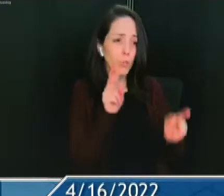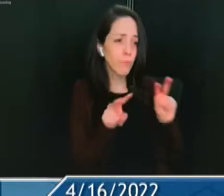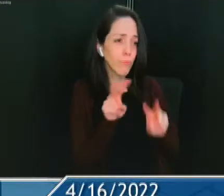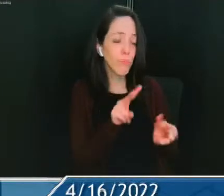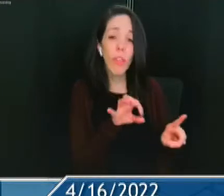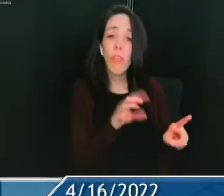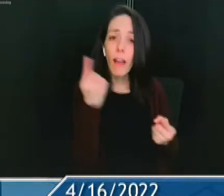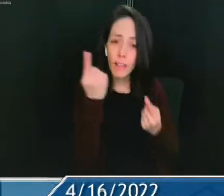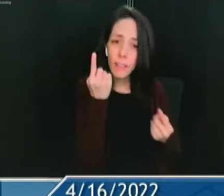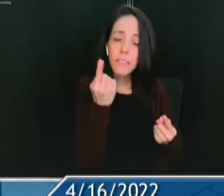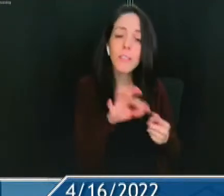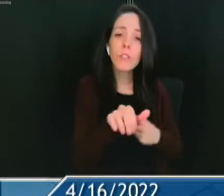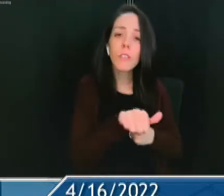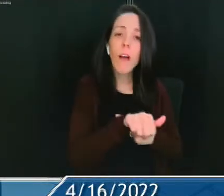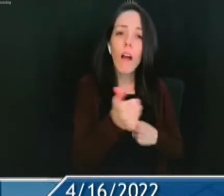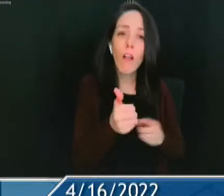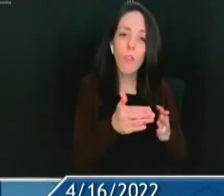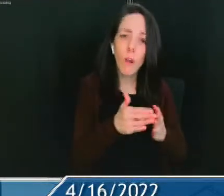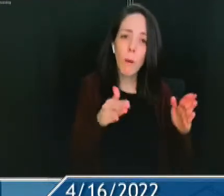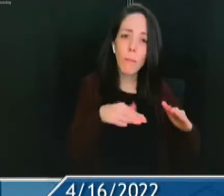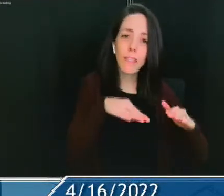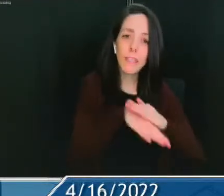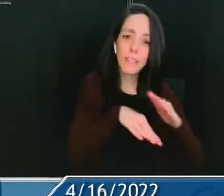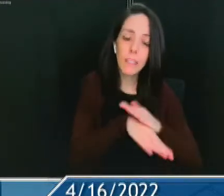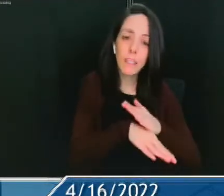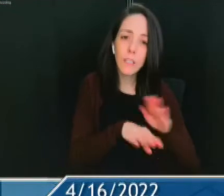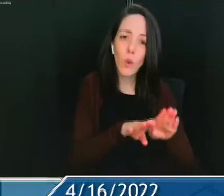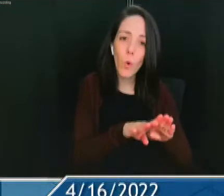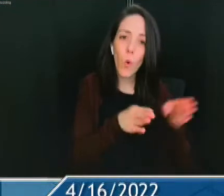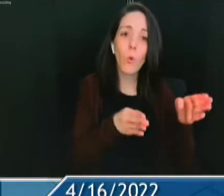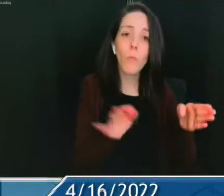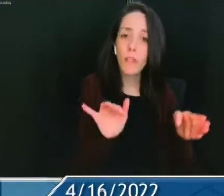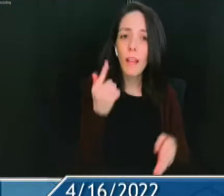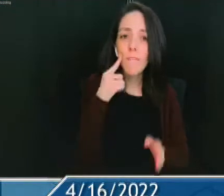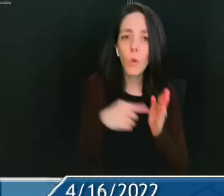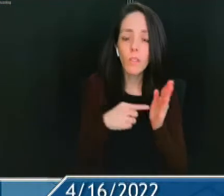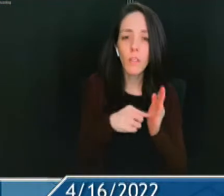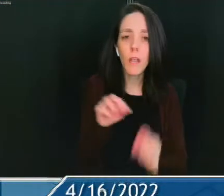publicly accessible open spaces, such as the Metro-owned properties.